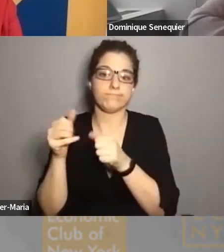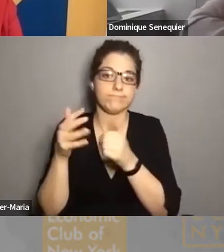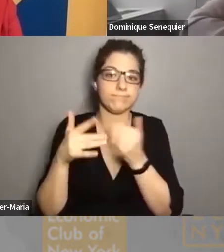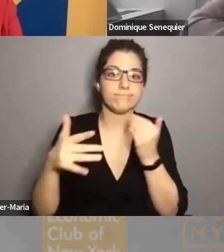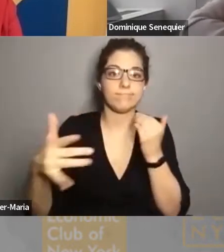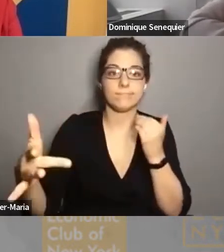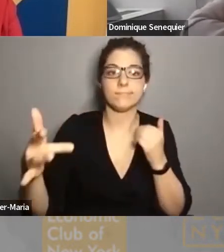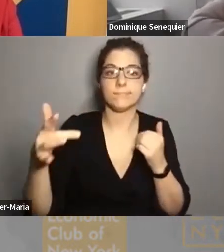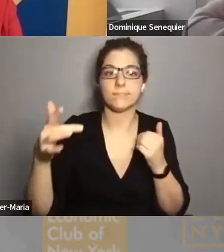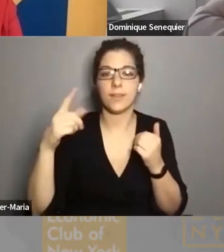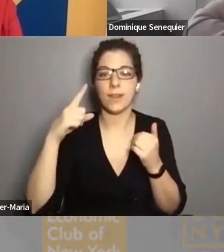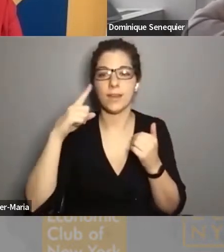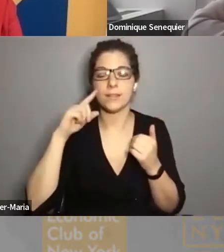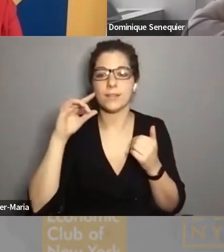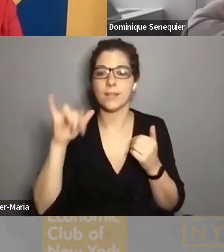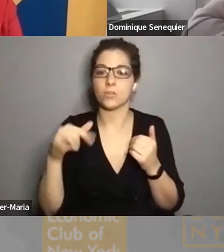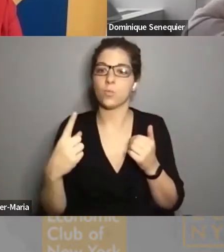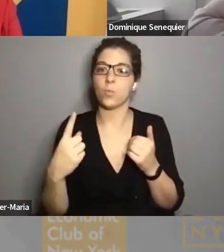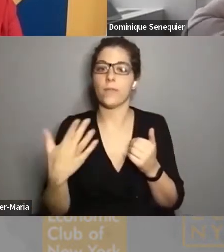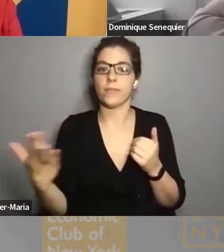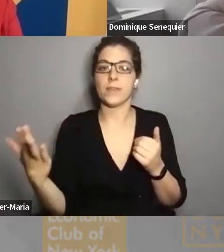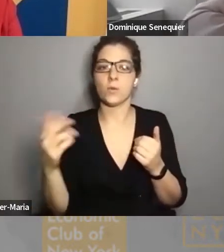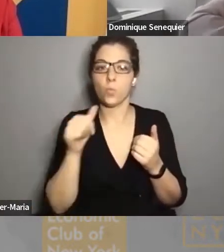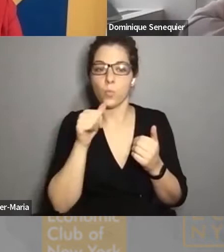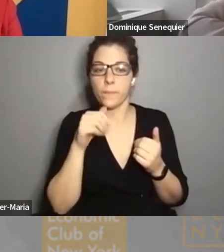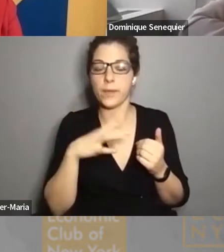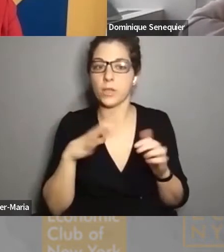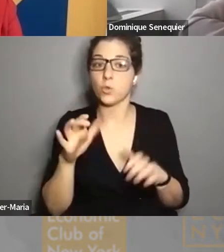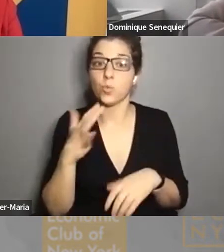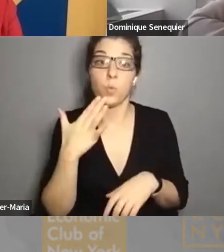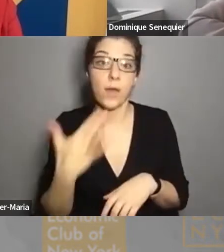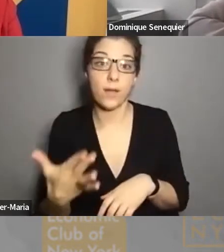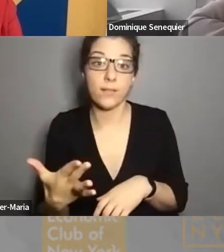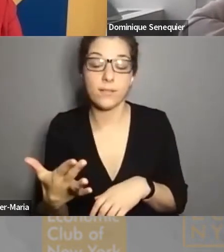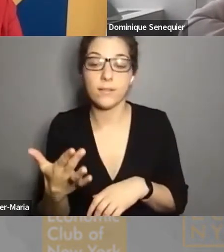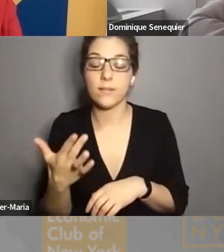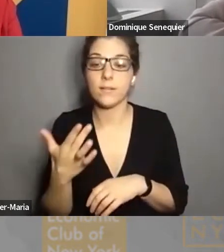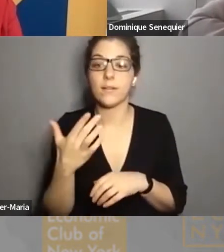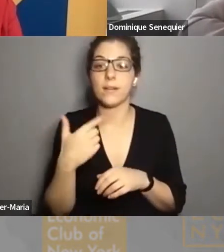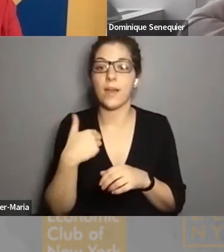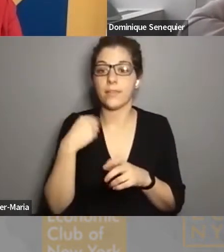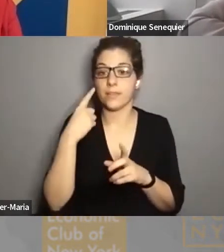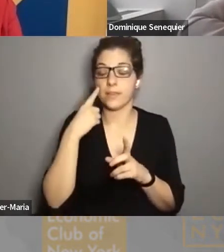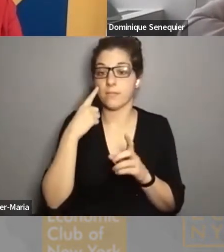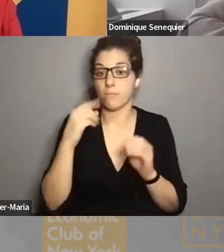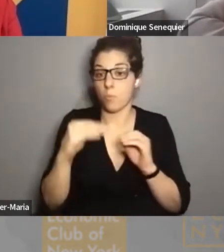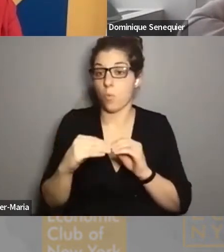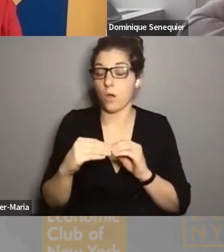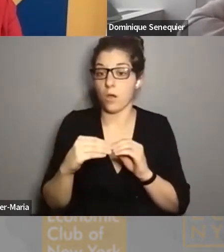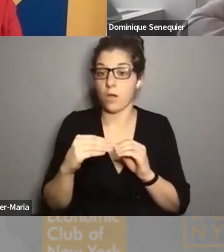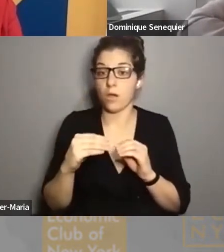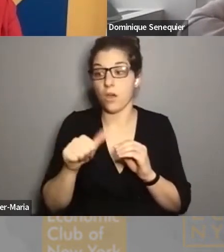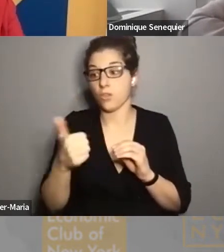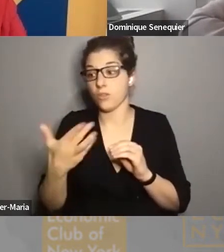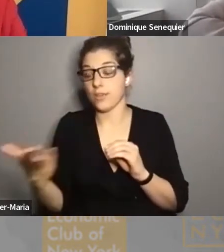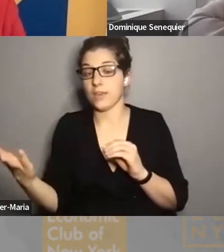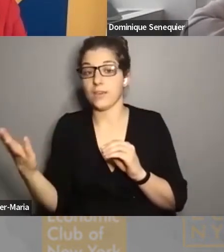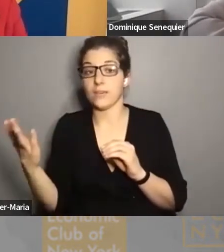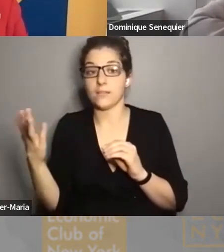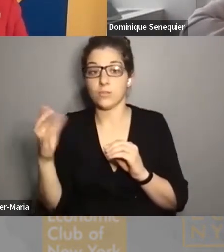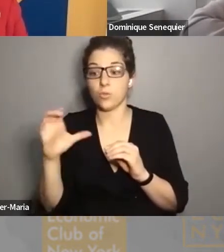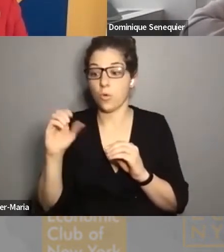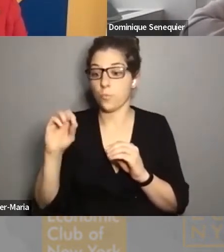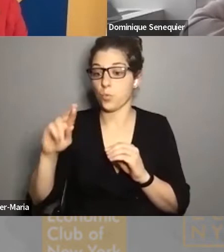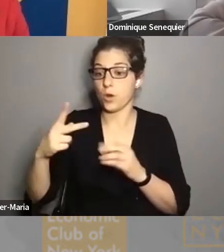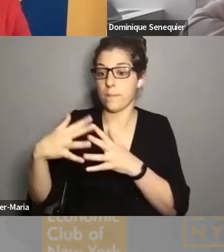future. And I think that's one of the things that women do well. And I think furthermore, the other thing that in corporate